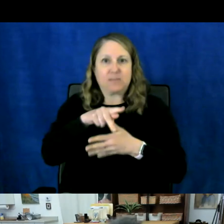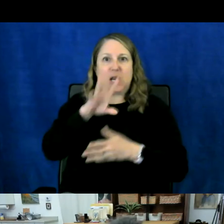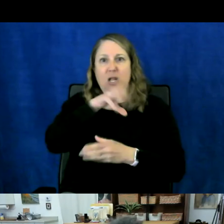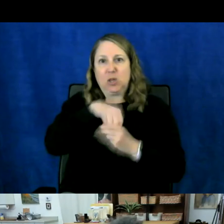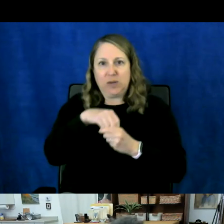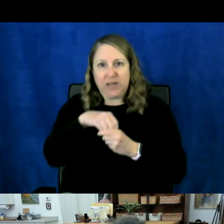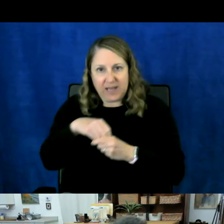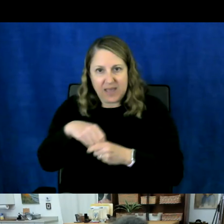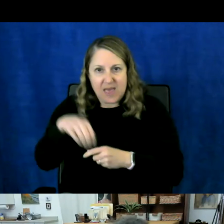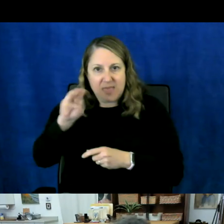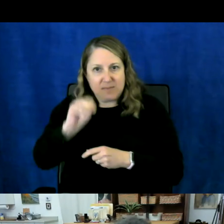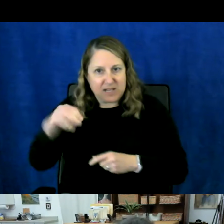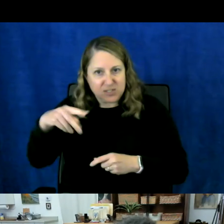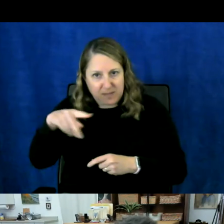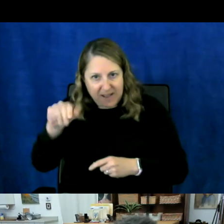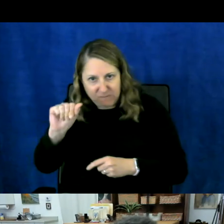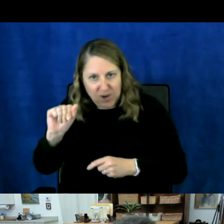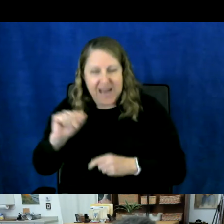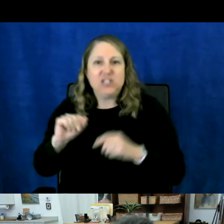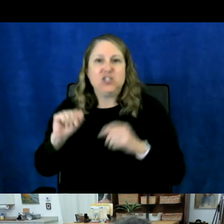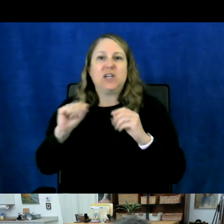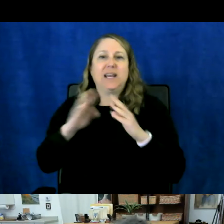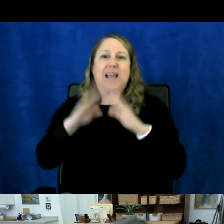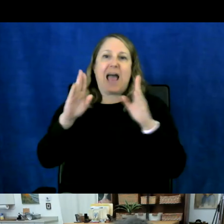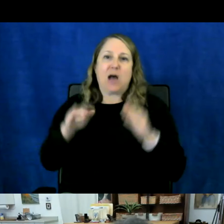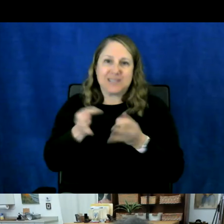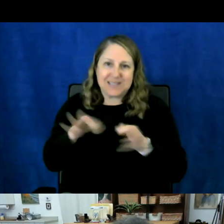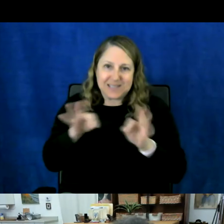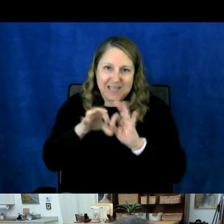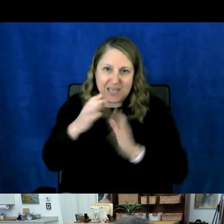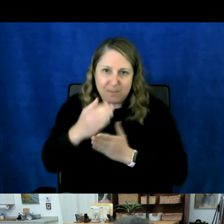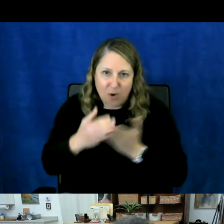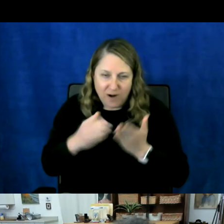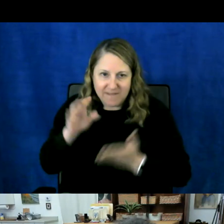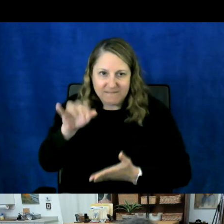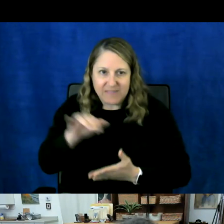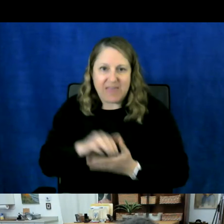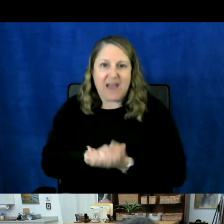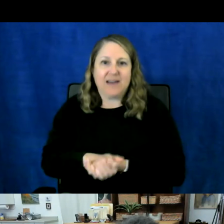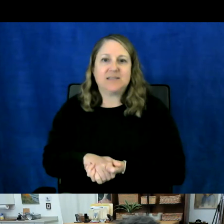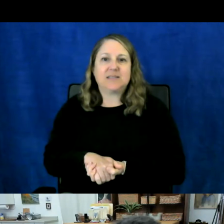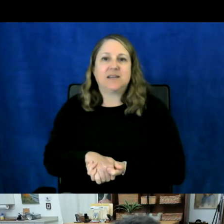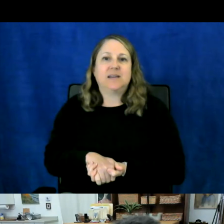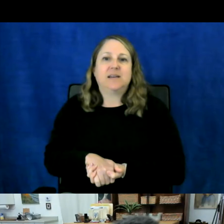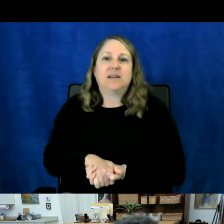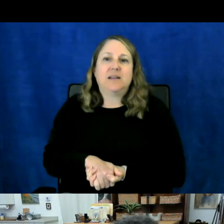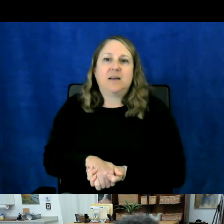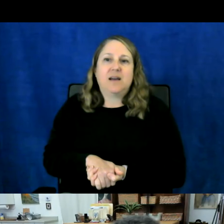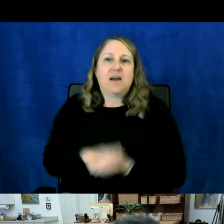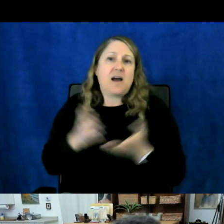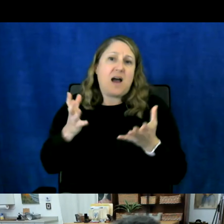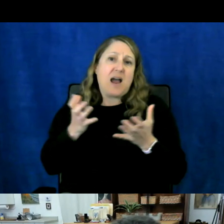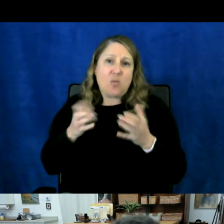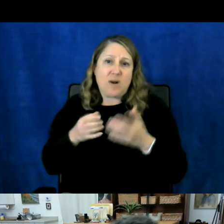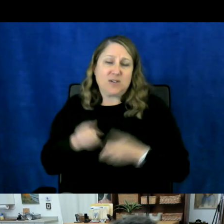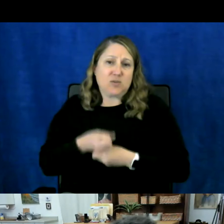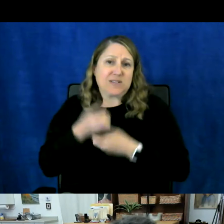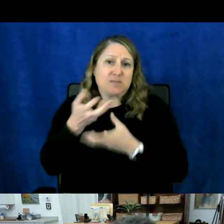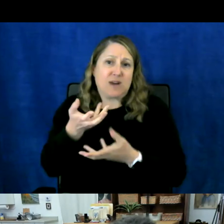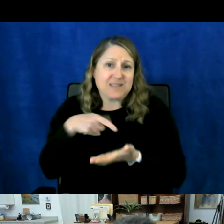how housing is a key part of the CalAIM's community services. And I just wanted to express that